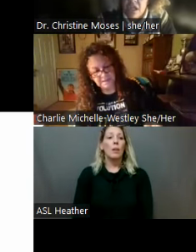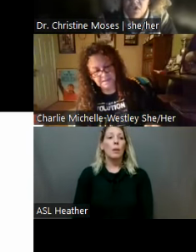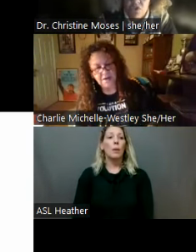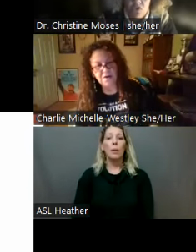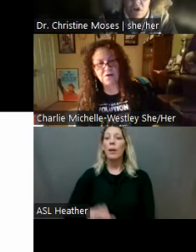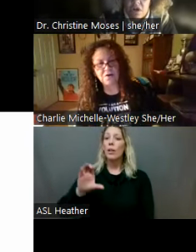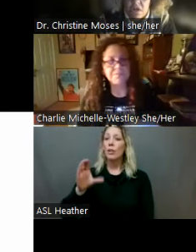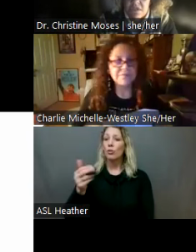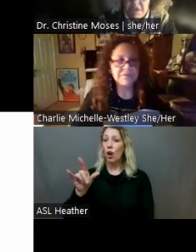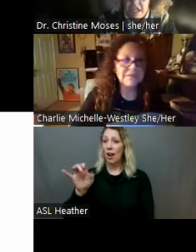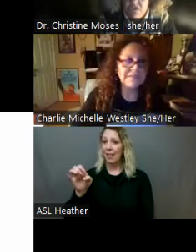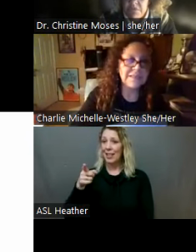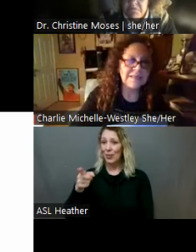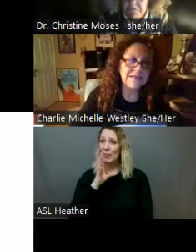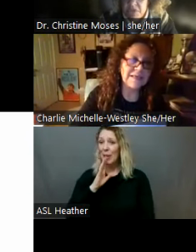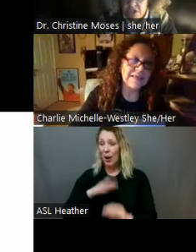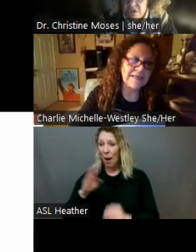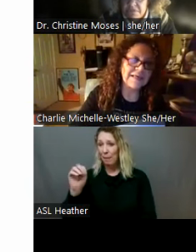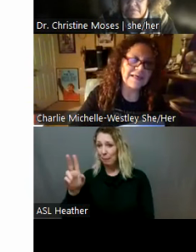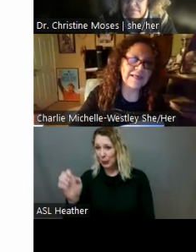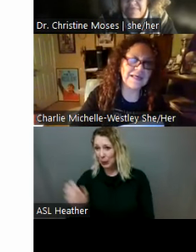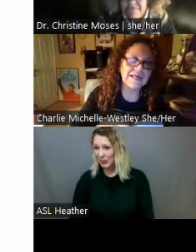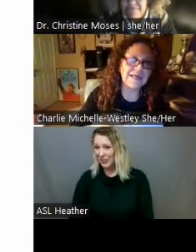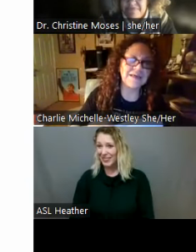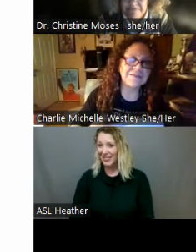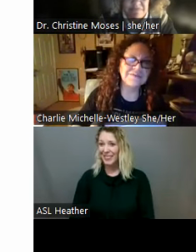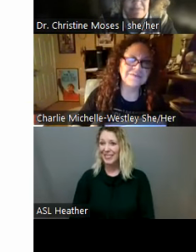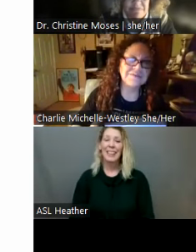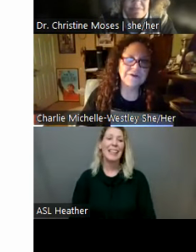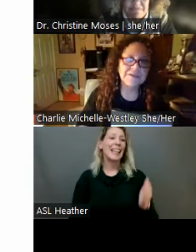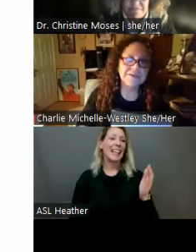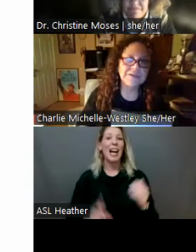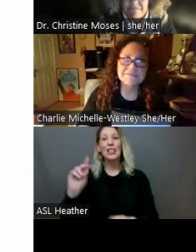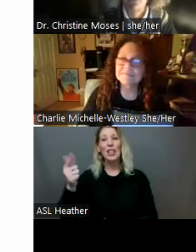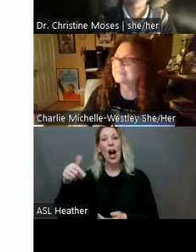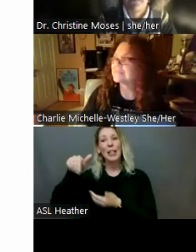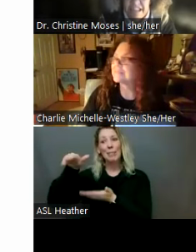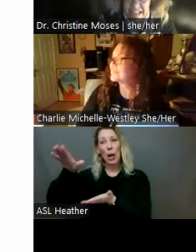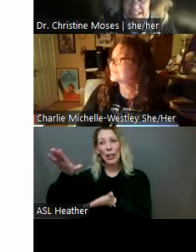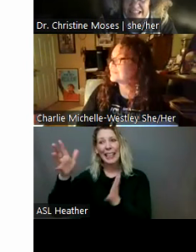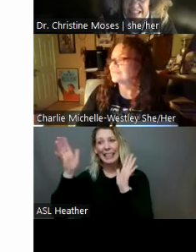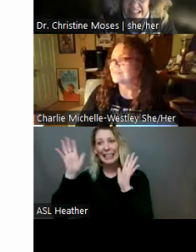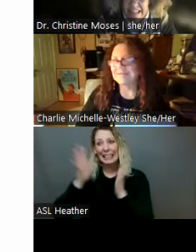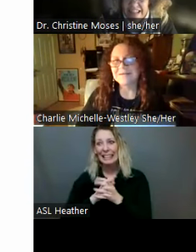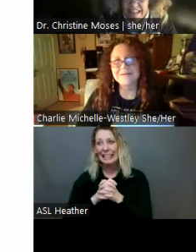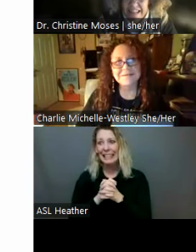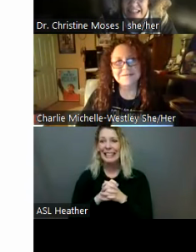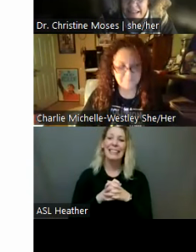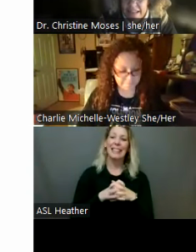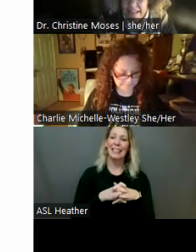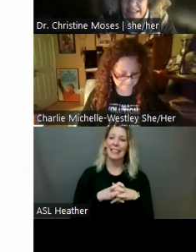Charlie, if you are speaking, you're on mute. I got dogs barking. Okay.